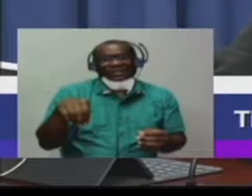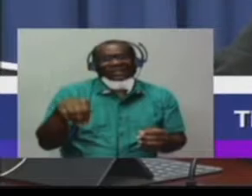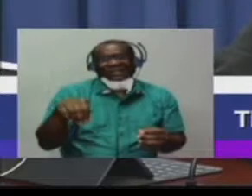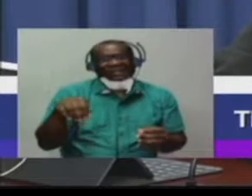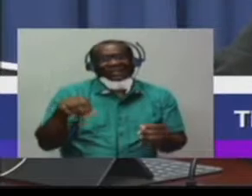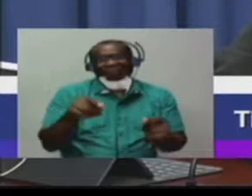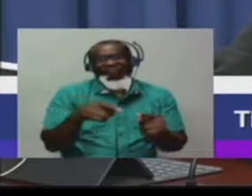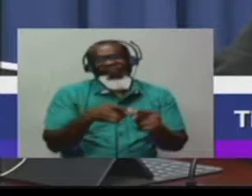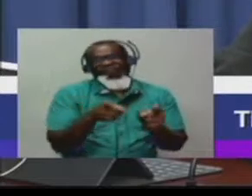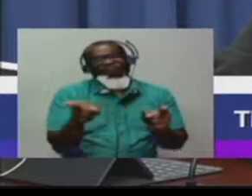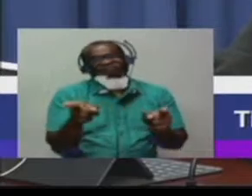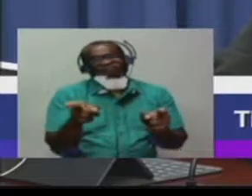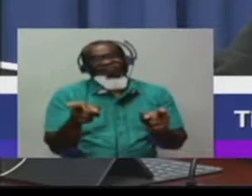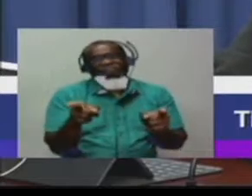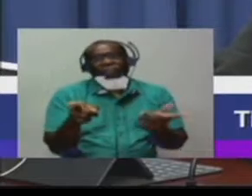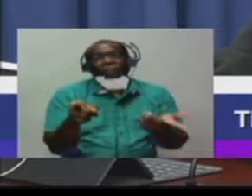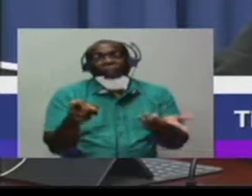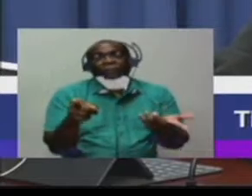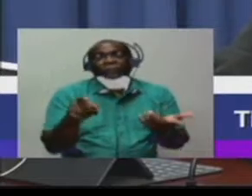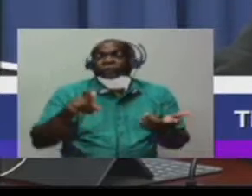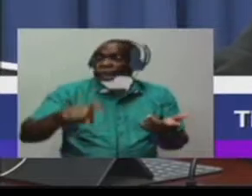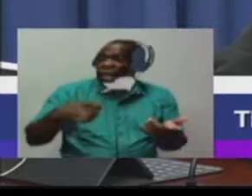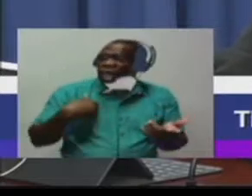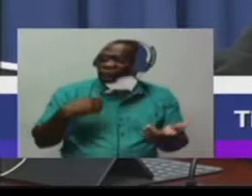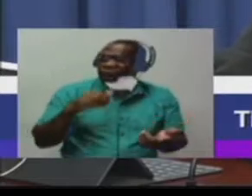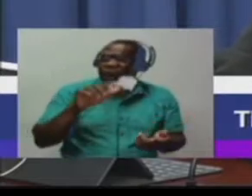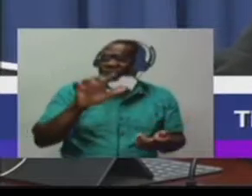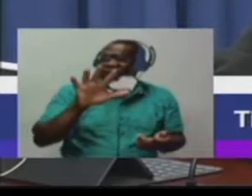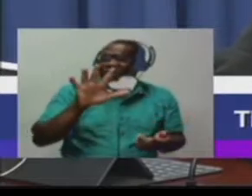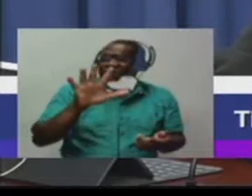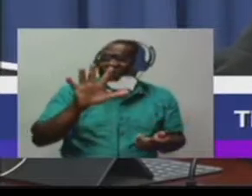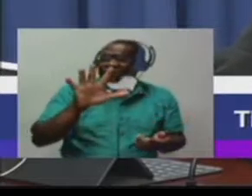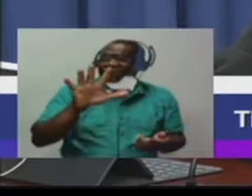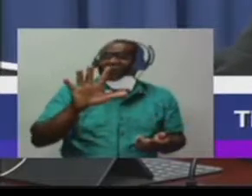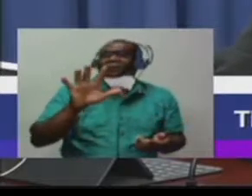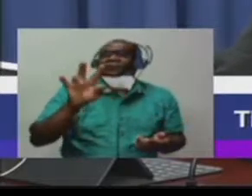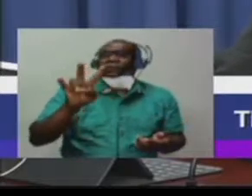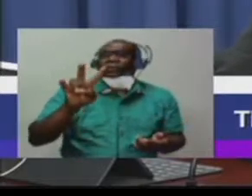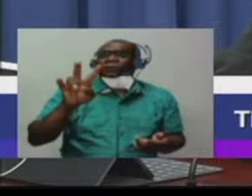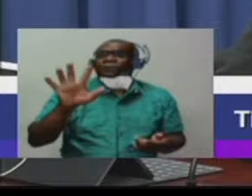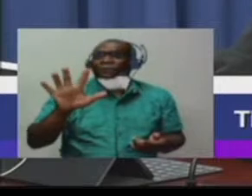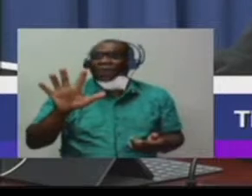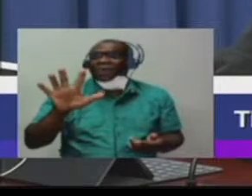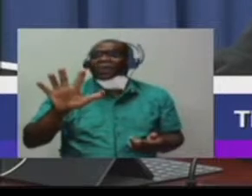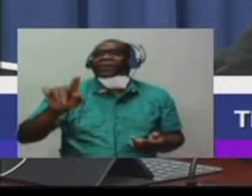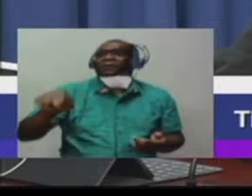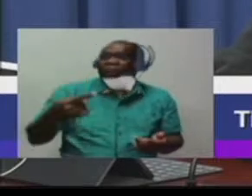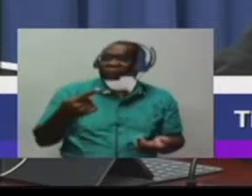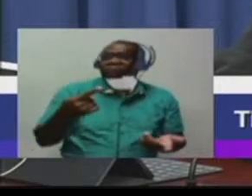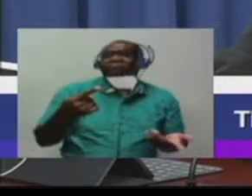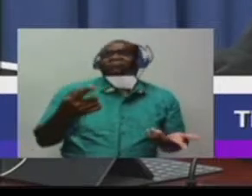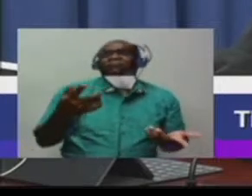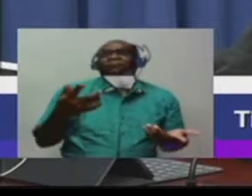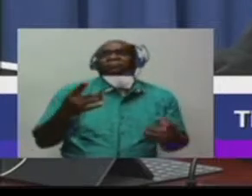about 525 to 550,000 persons with their first dose, but we are at